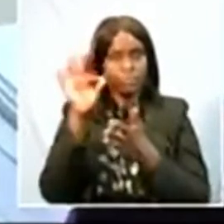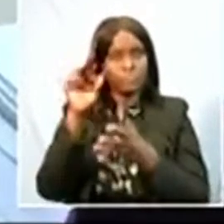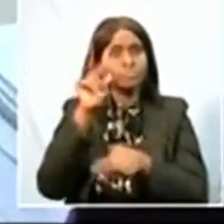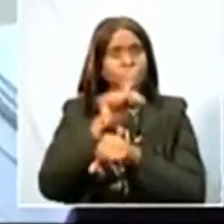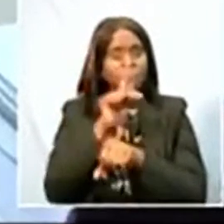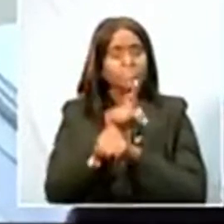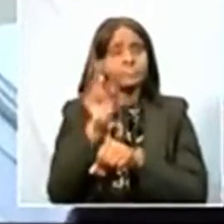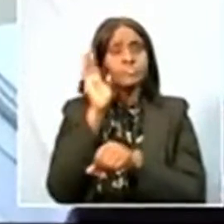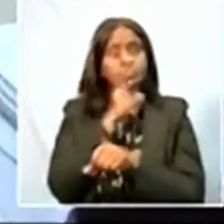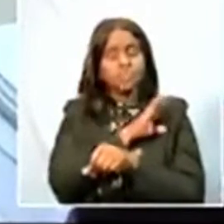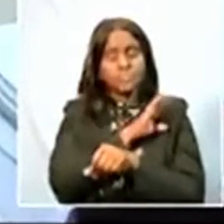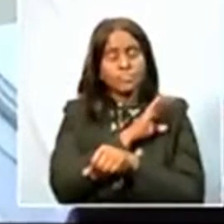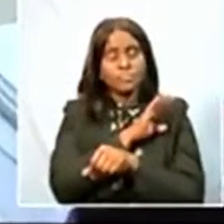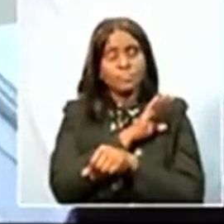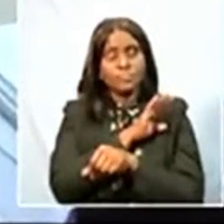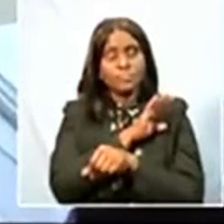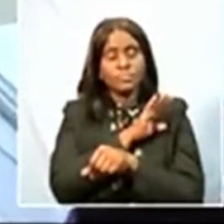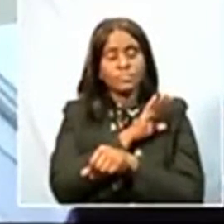projects.